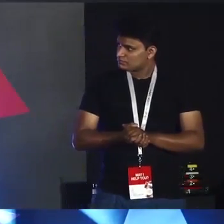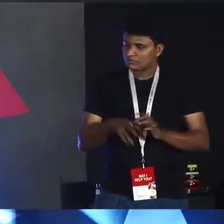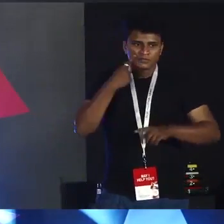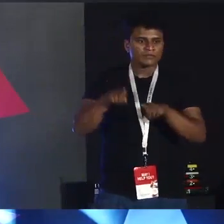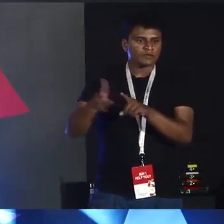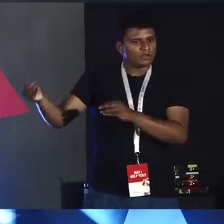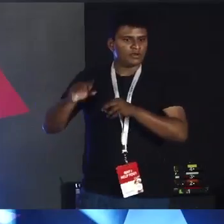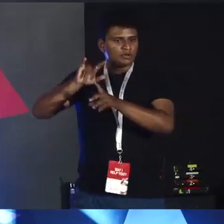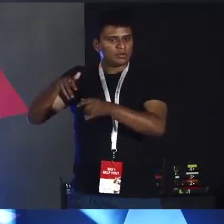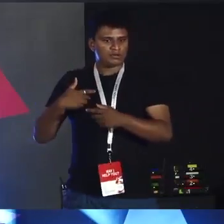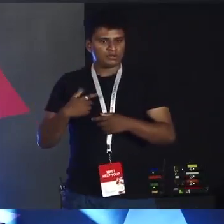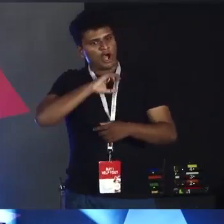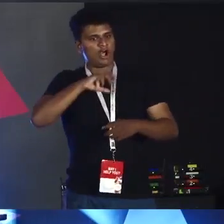confidence?